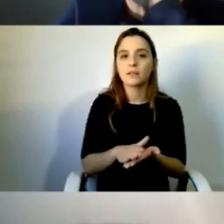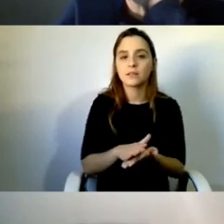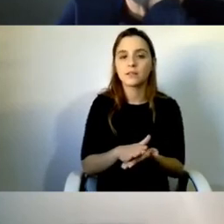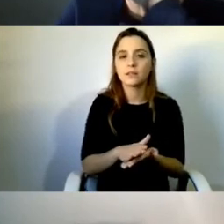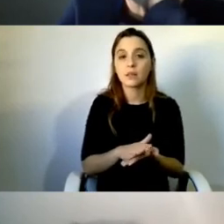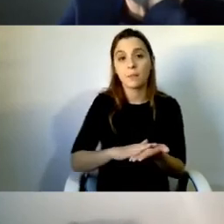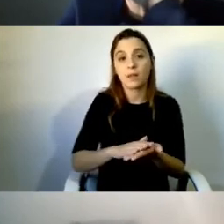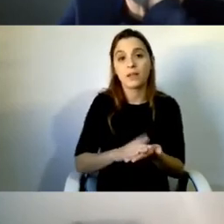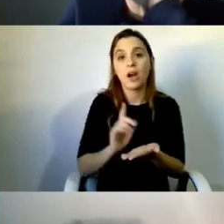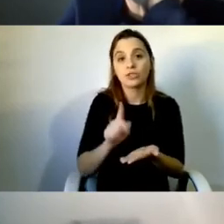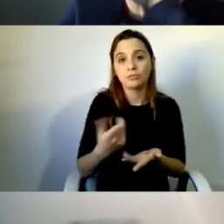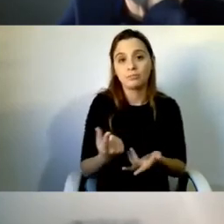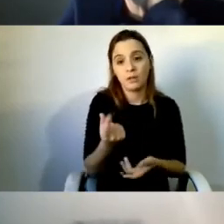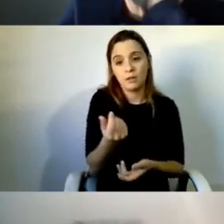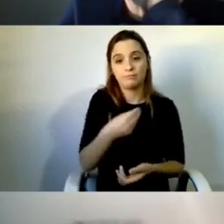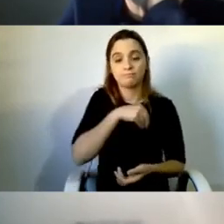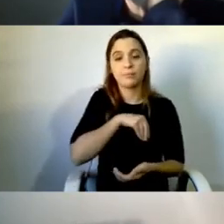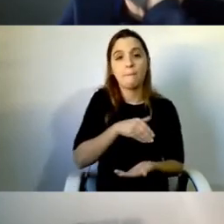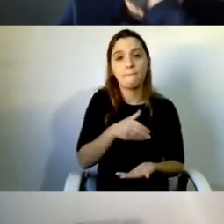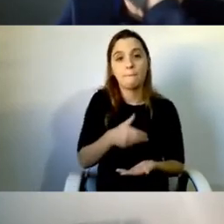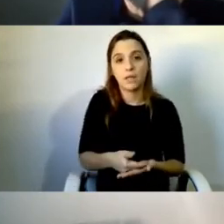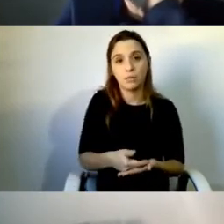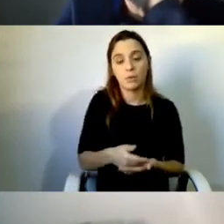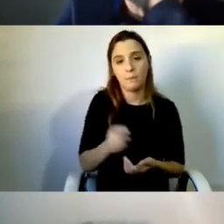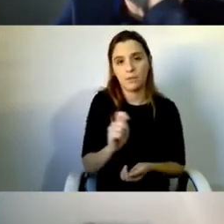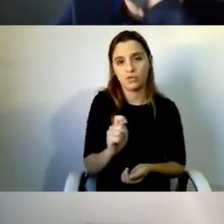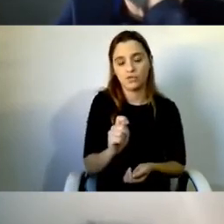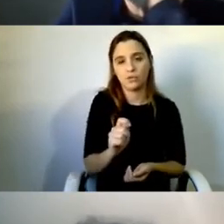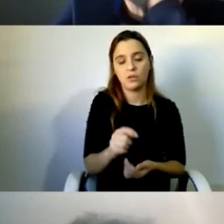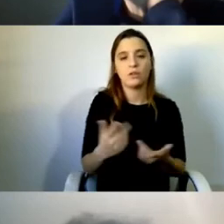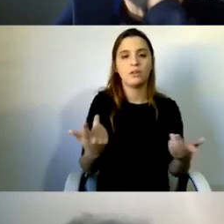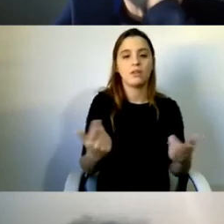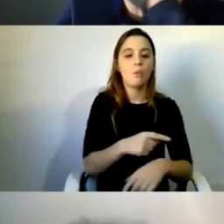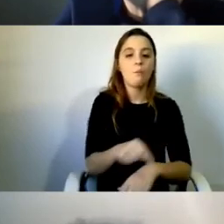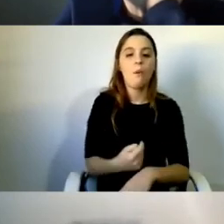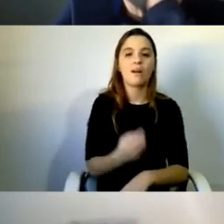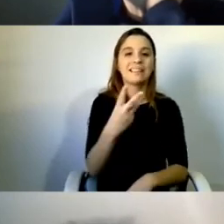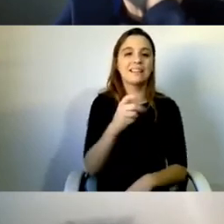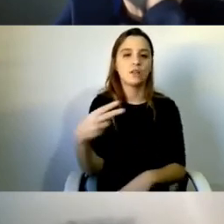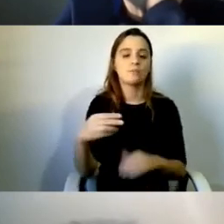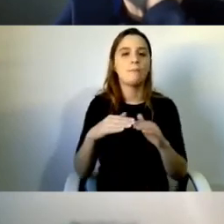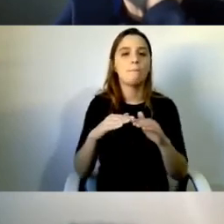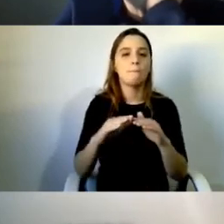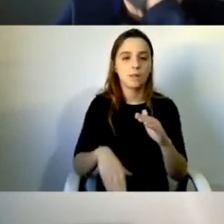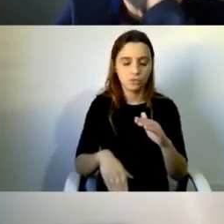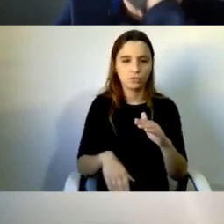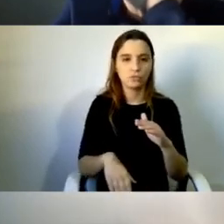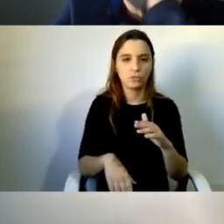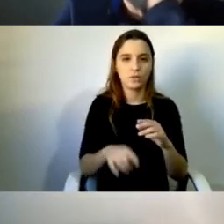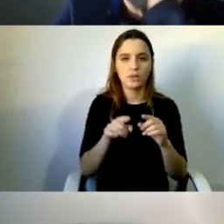So it's less than 3 euro per hour. And this is really far from the rates that will